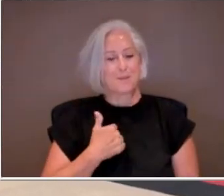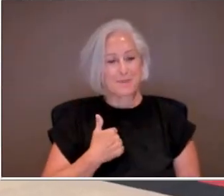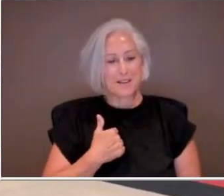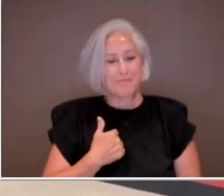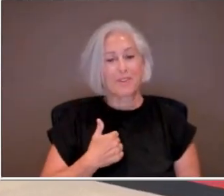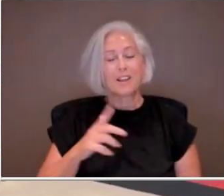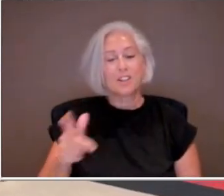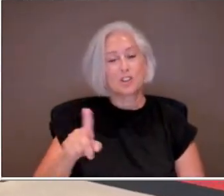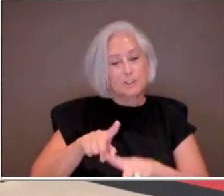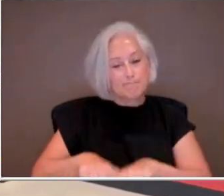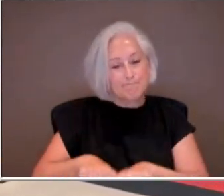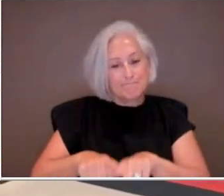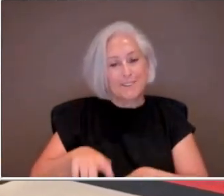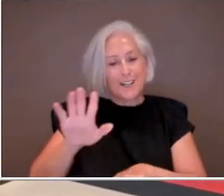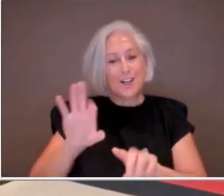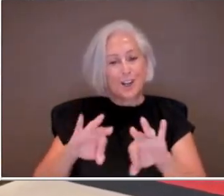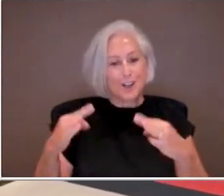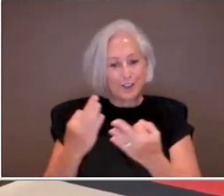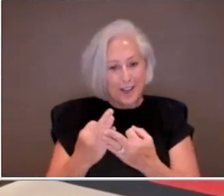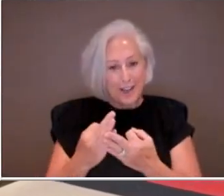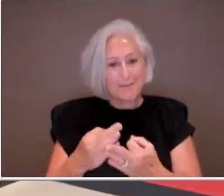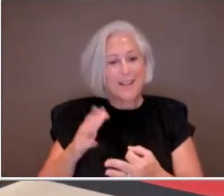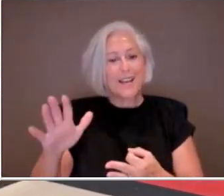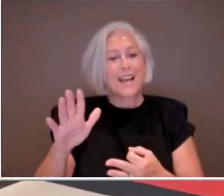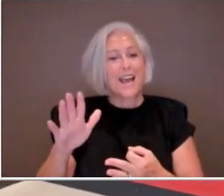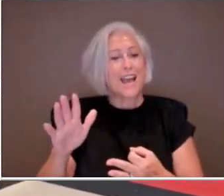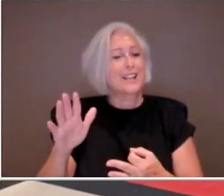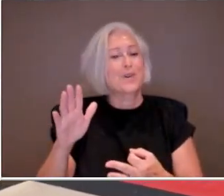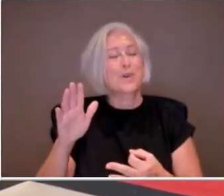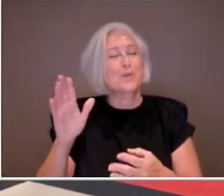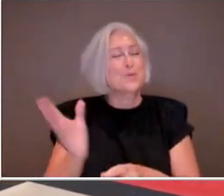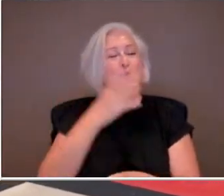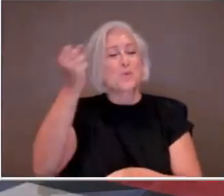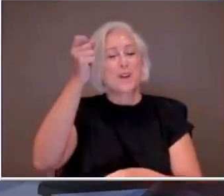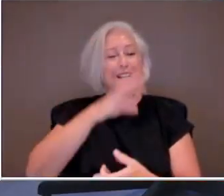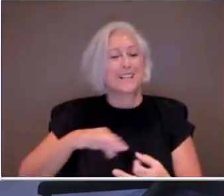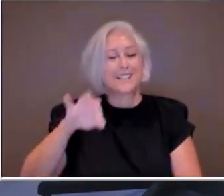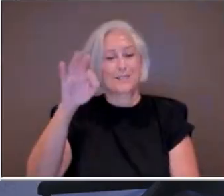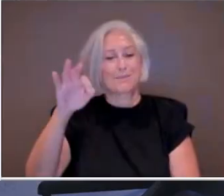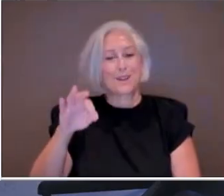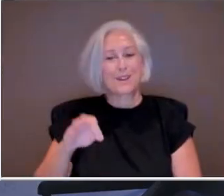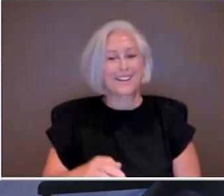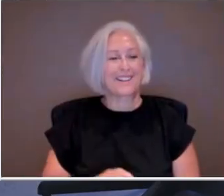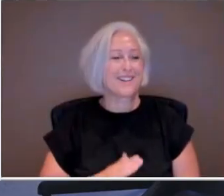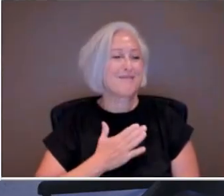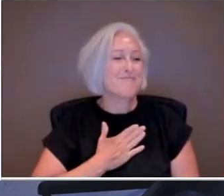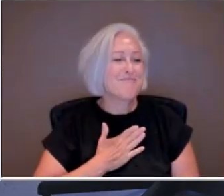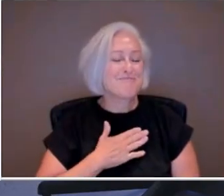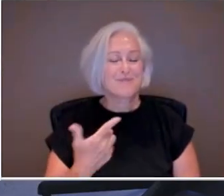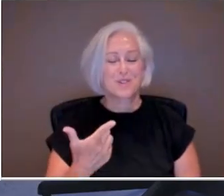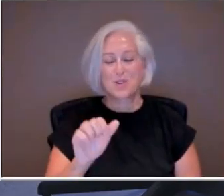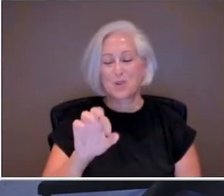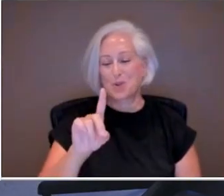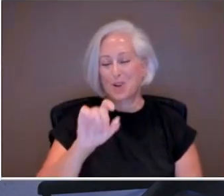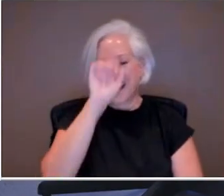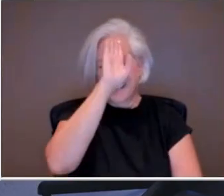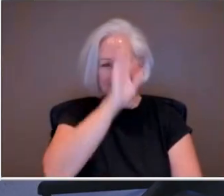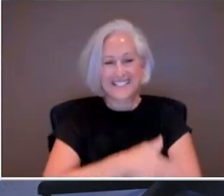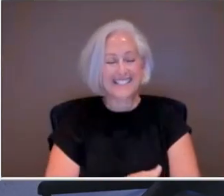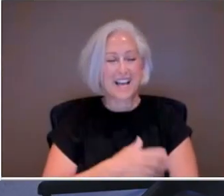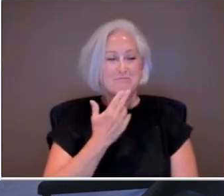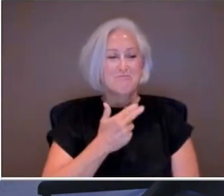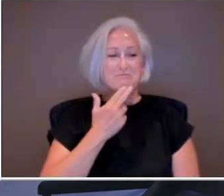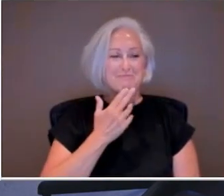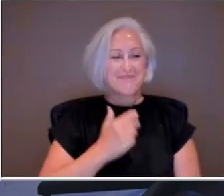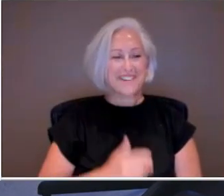Heck winning spirit to pull her through. Oh, that's your grandson. Yeah. We were just talking, that was Jennifer's grandson in